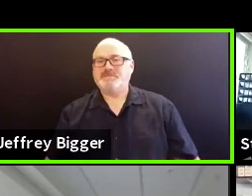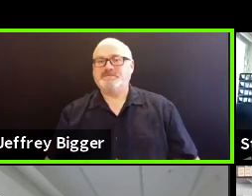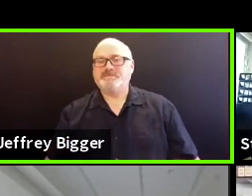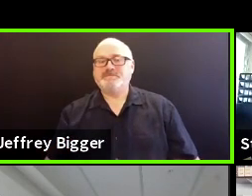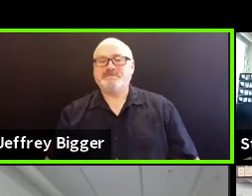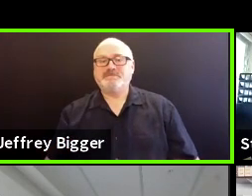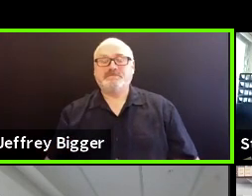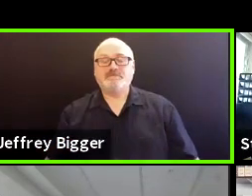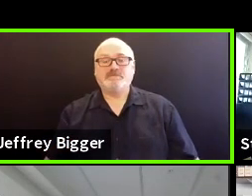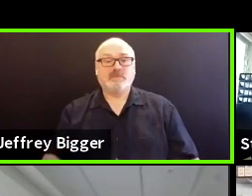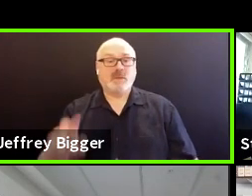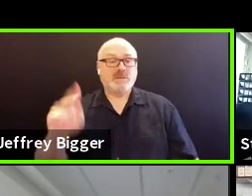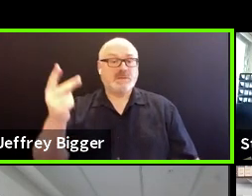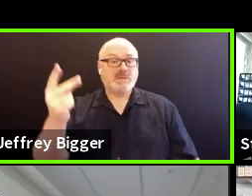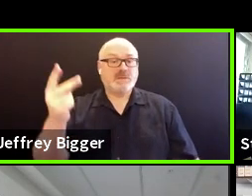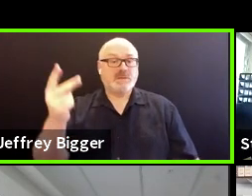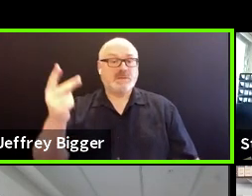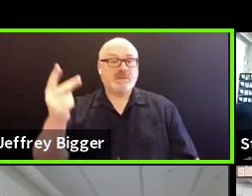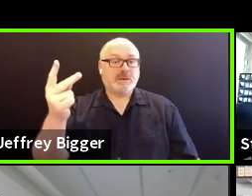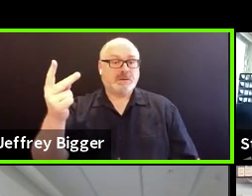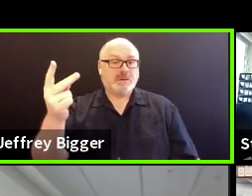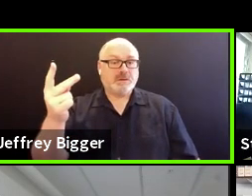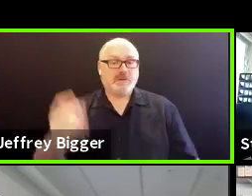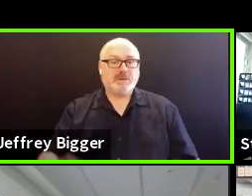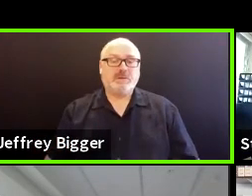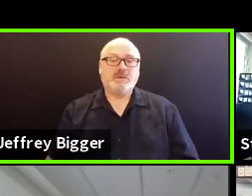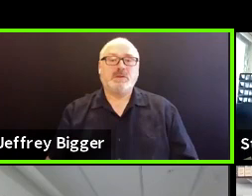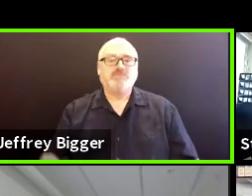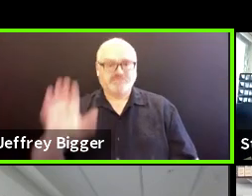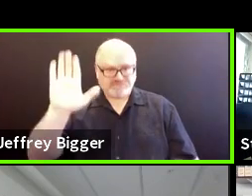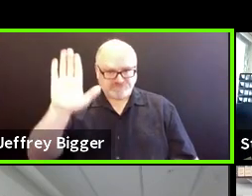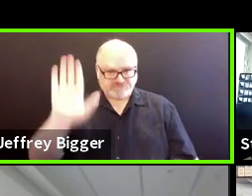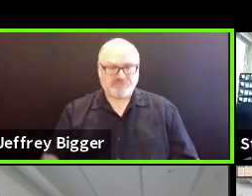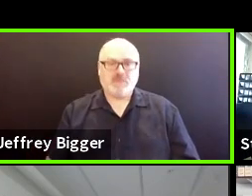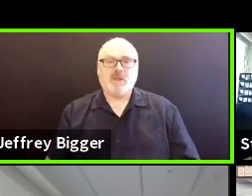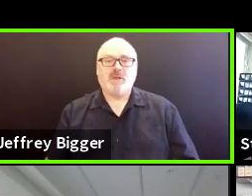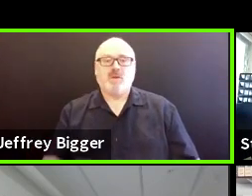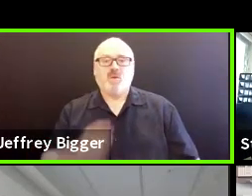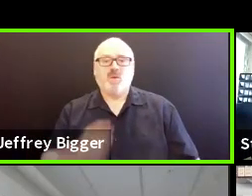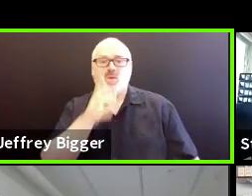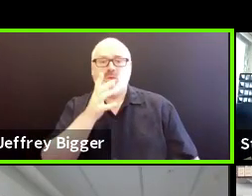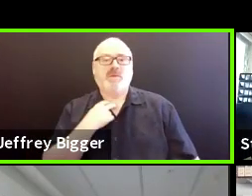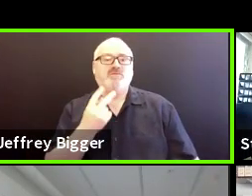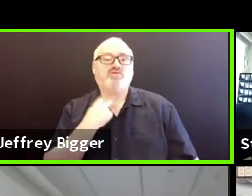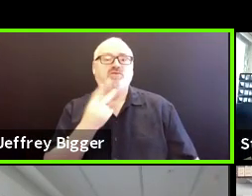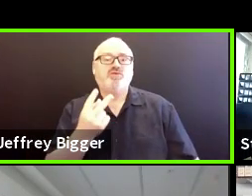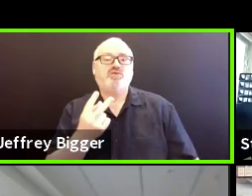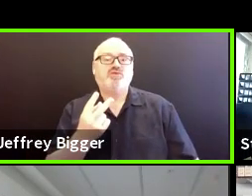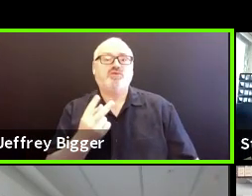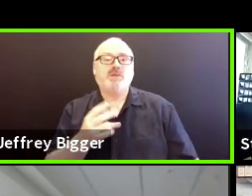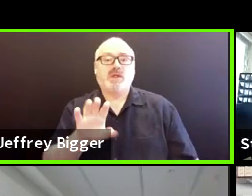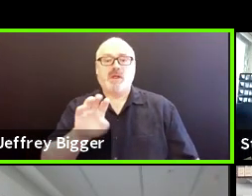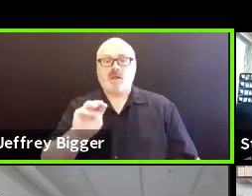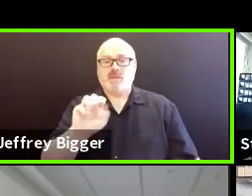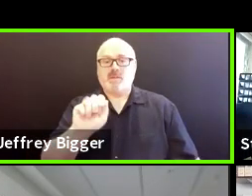Is there a second? second. Okay, Maya, that was you.